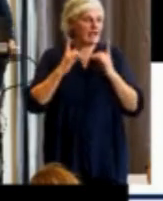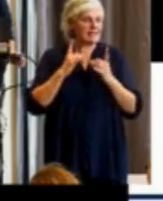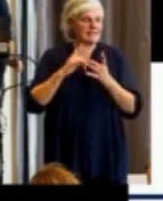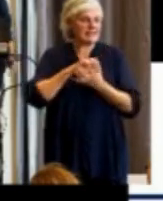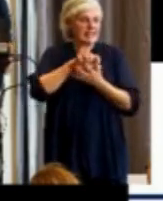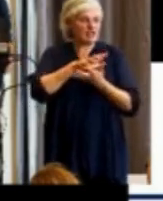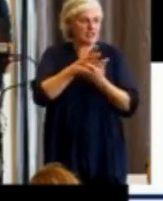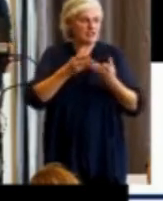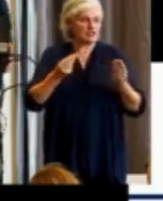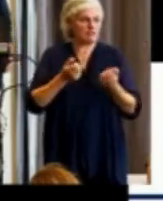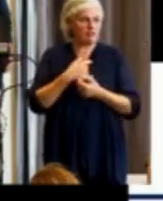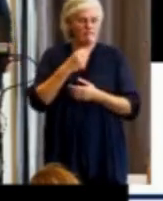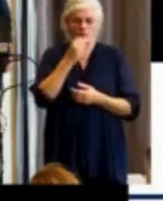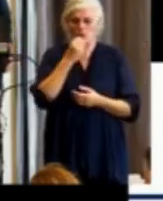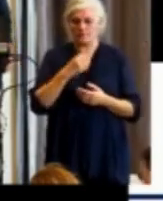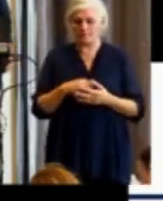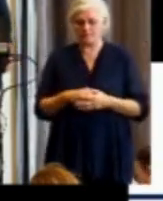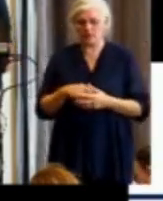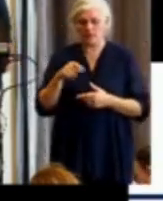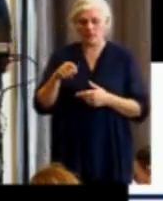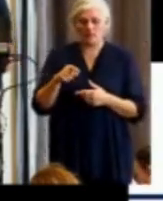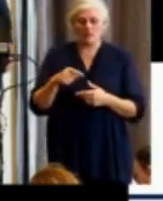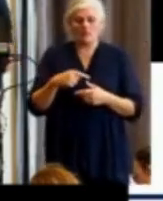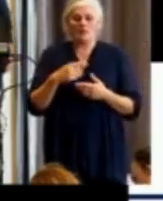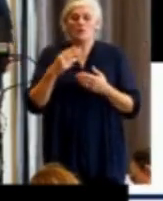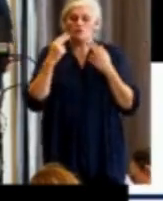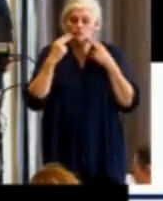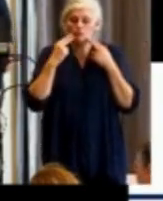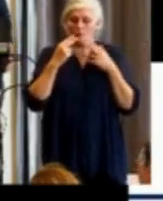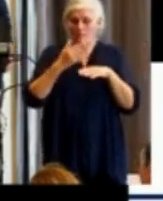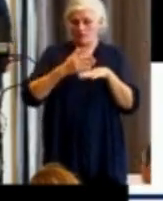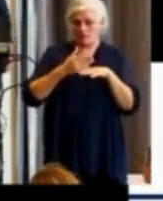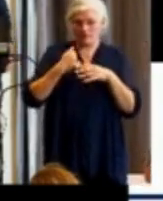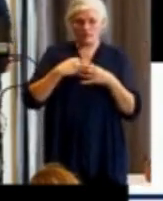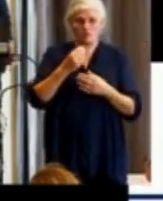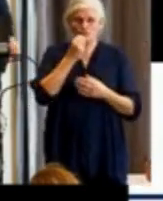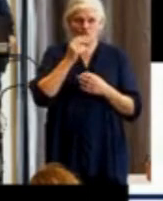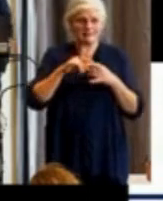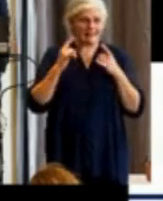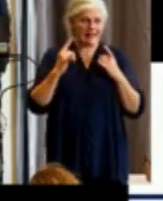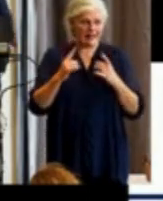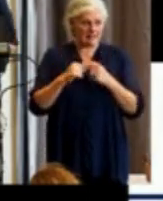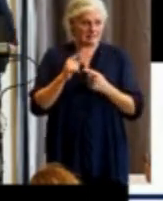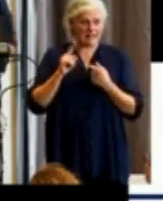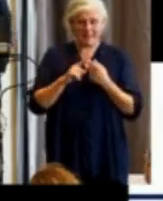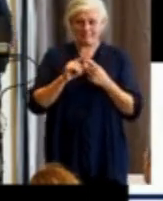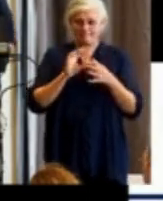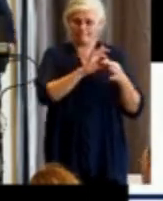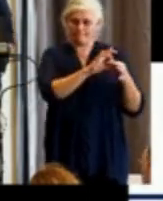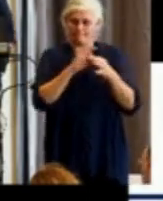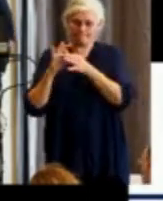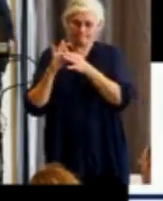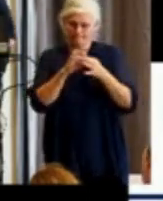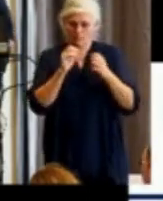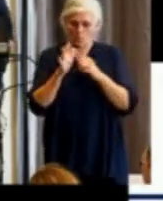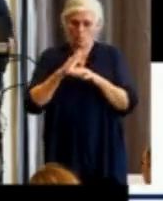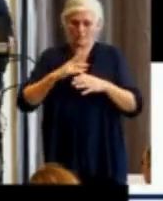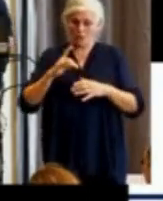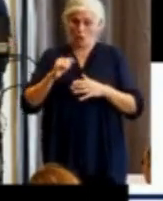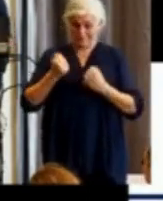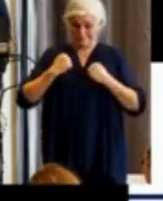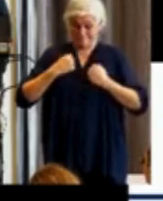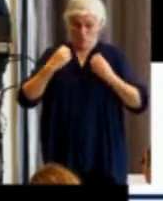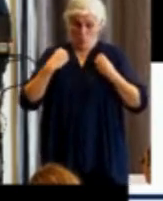food. So this plays a normal role in nutrition and in health. And it interacts with the host body, i.e.